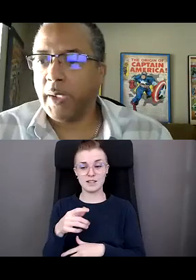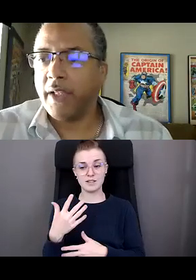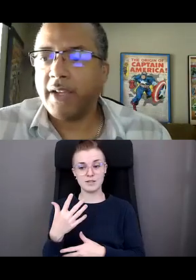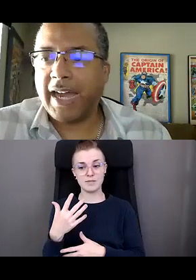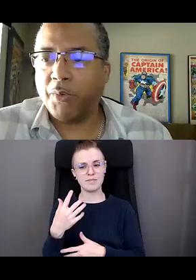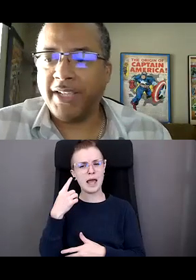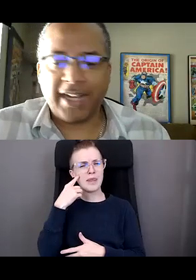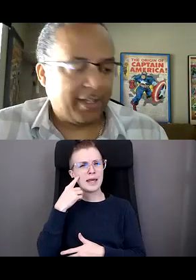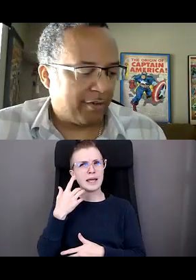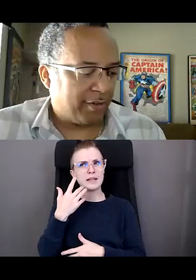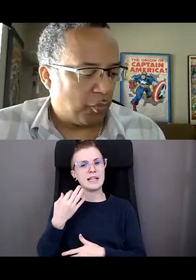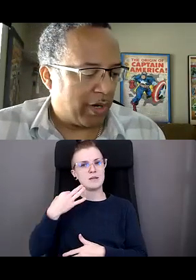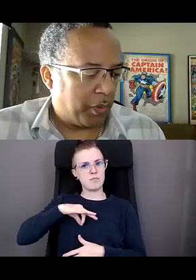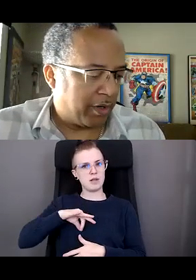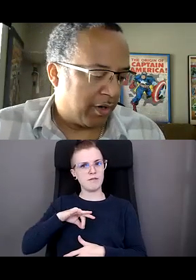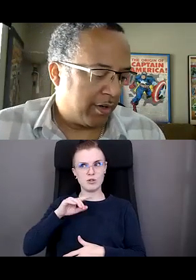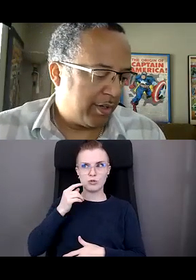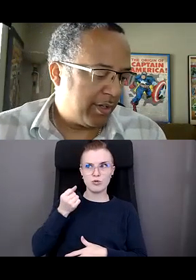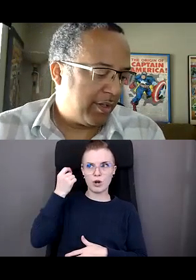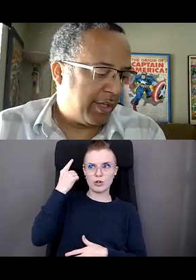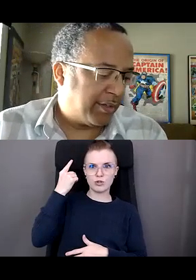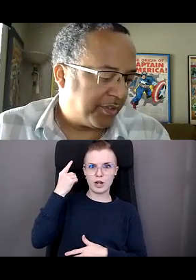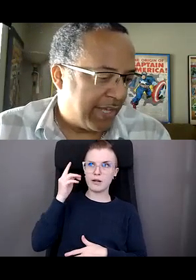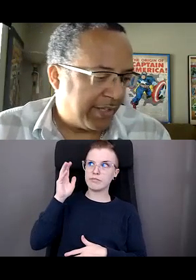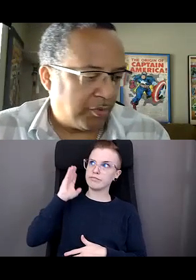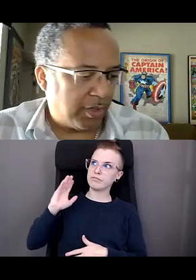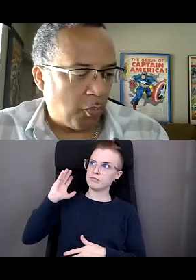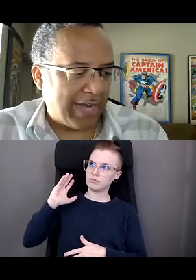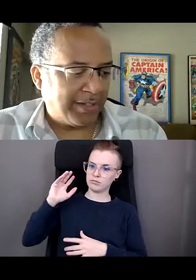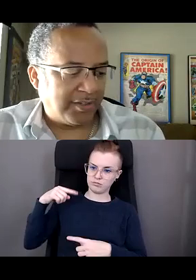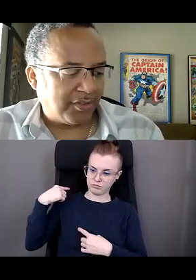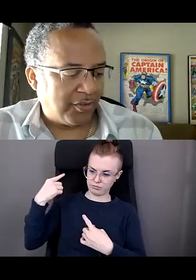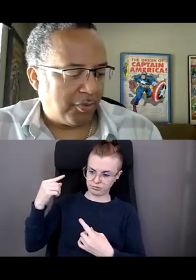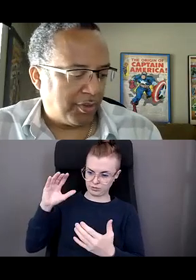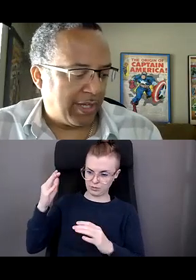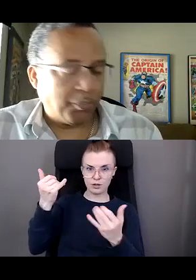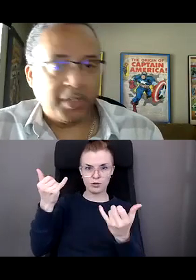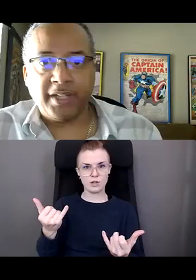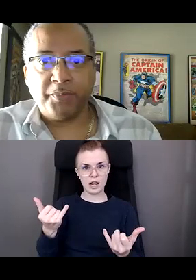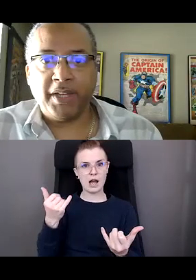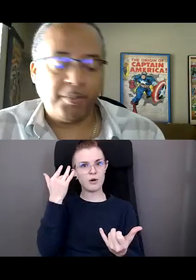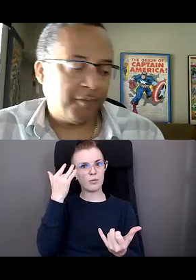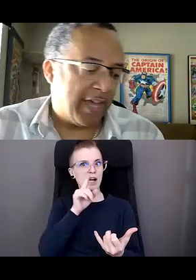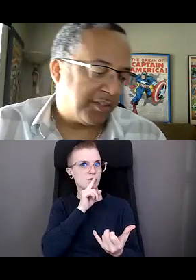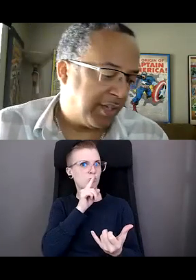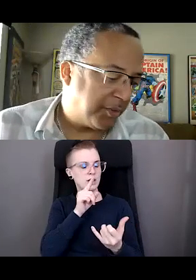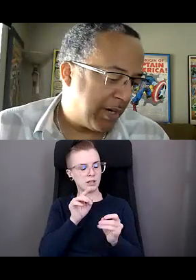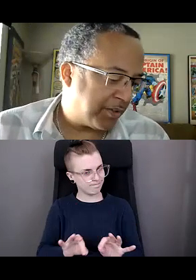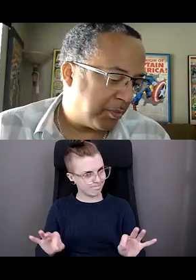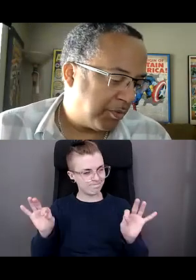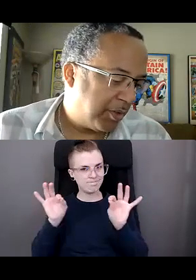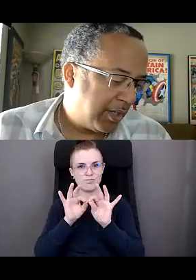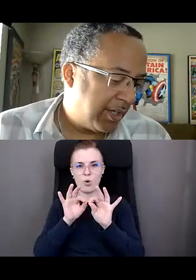understand how we got here and where we are, and understanding why this is so important that we get as many people vaccinated